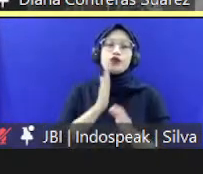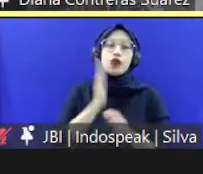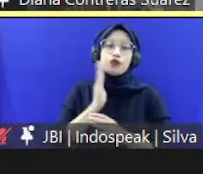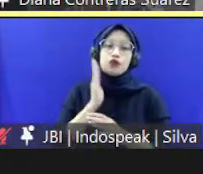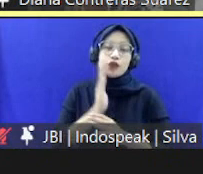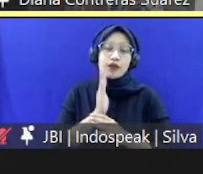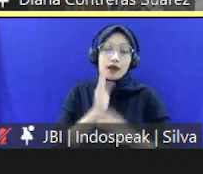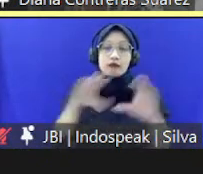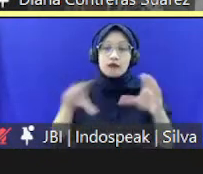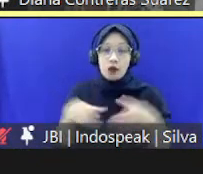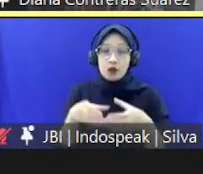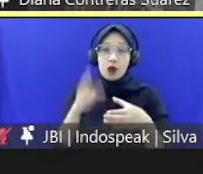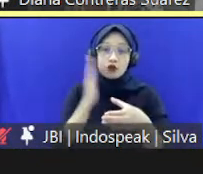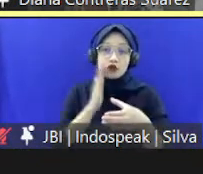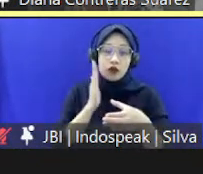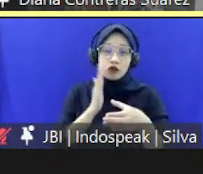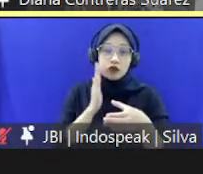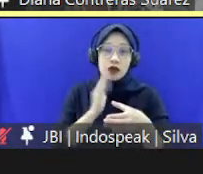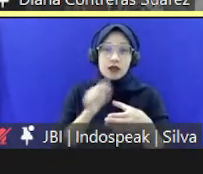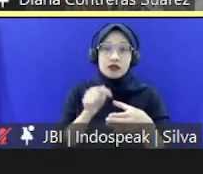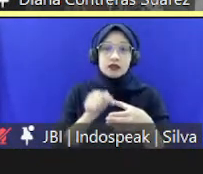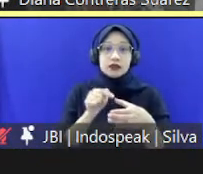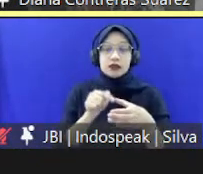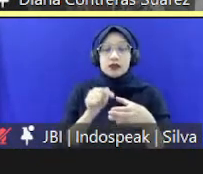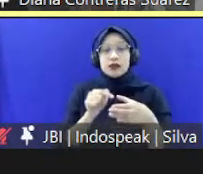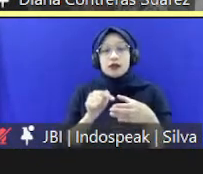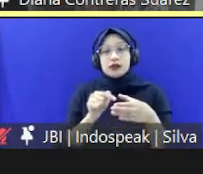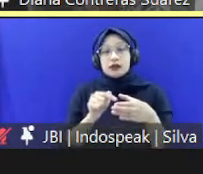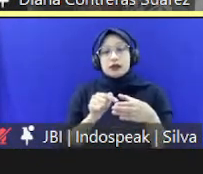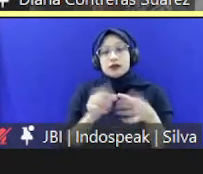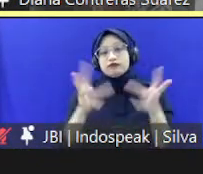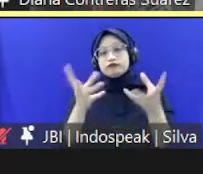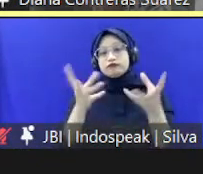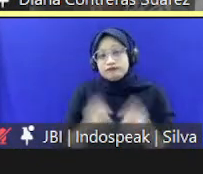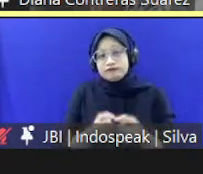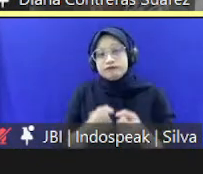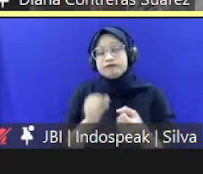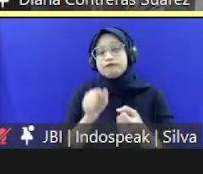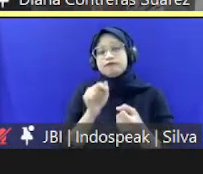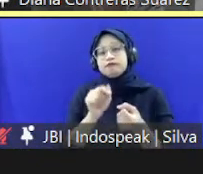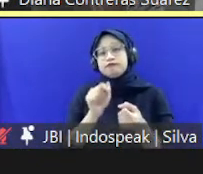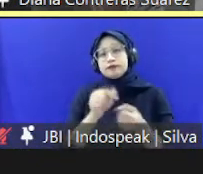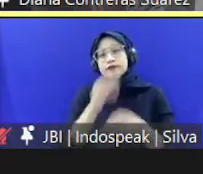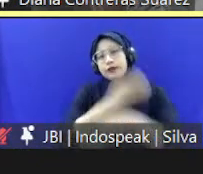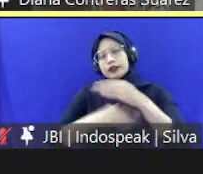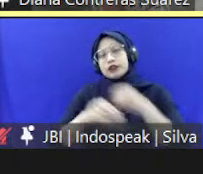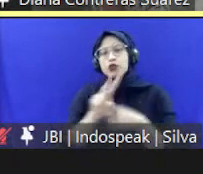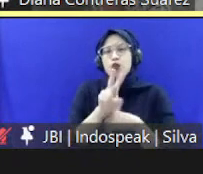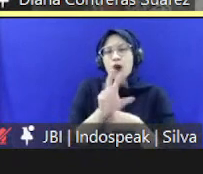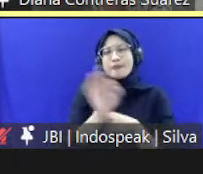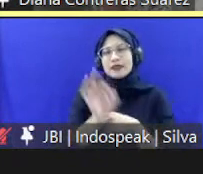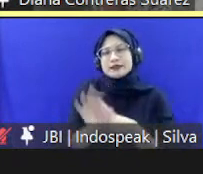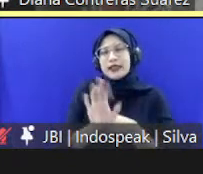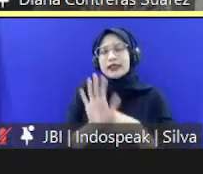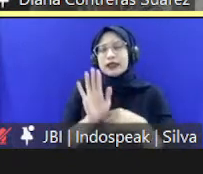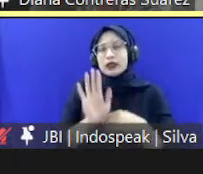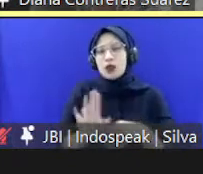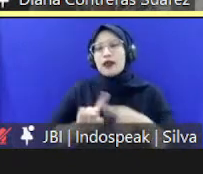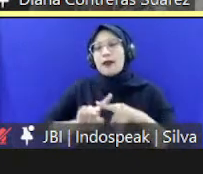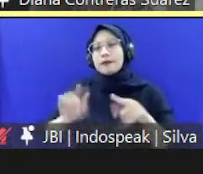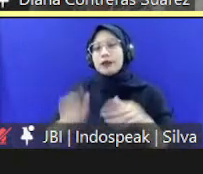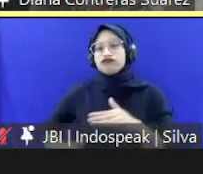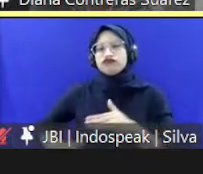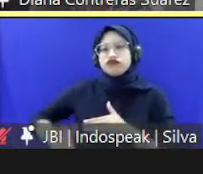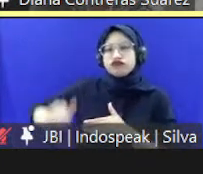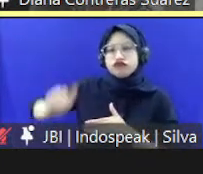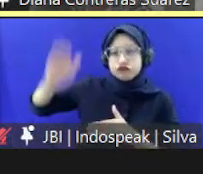cohort, the prevalence is very small. This is only 2%. And as people go older, then the prevalence